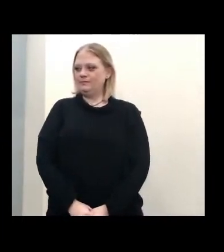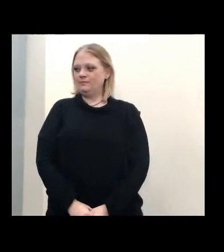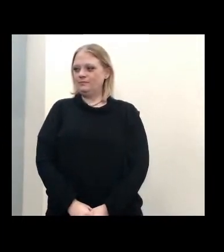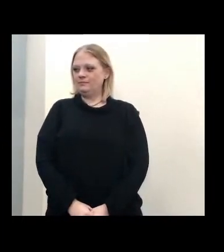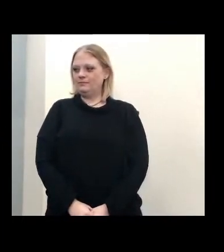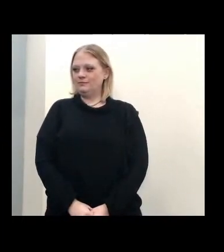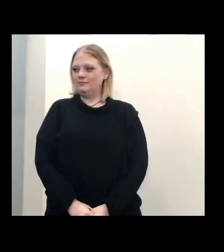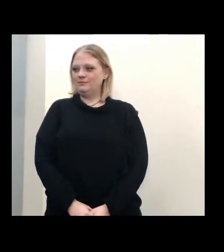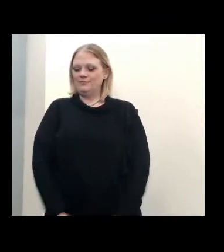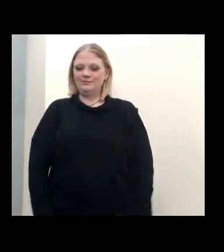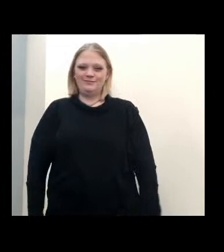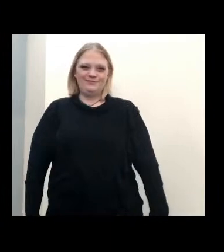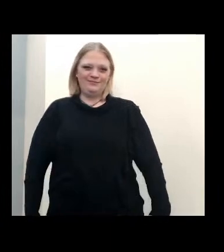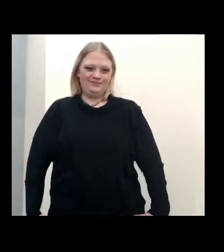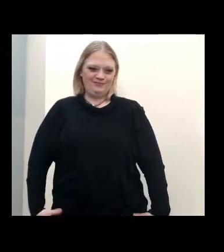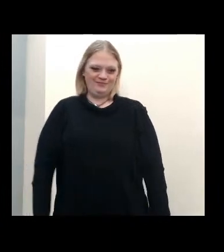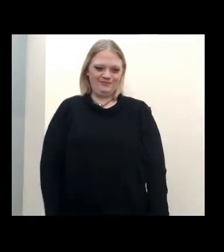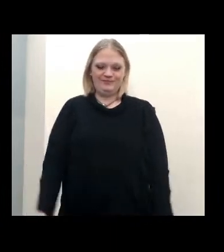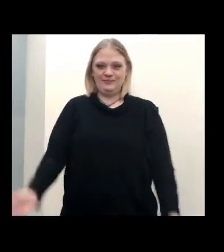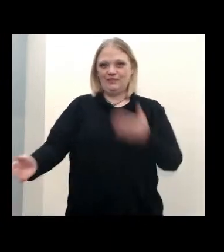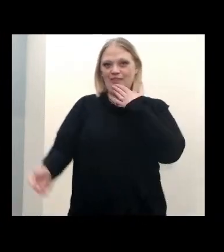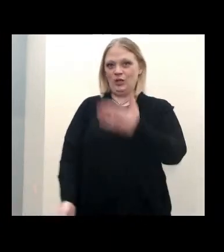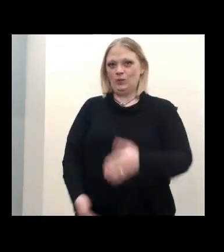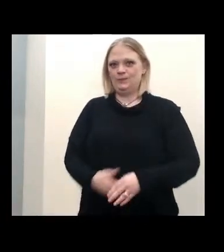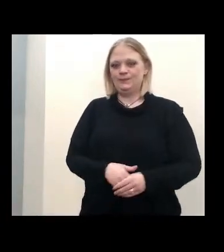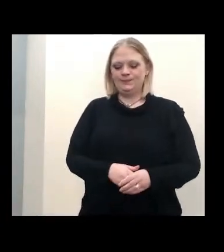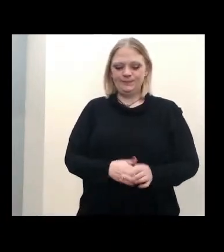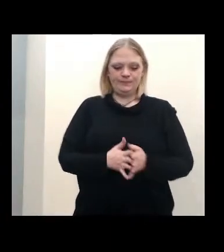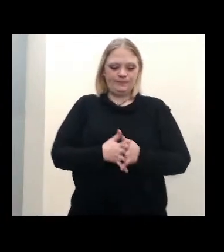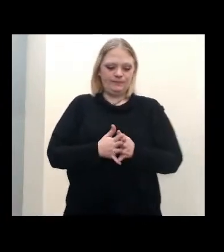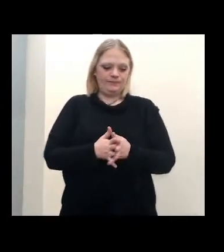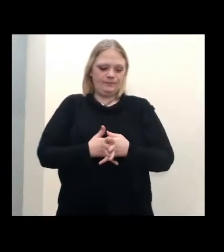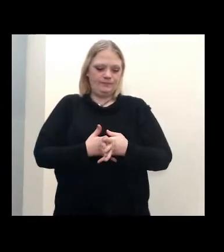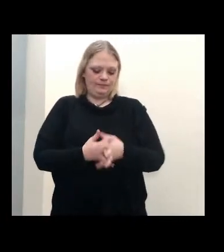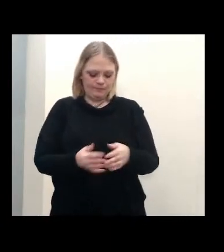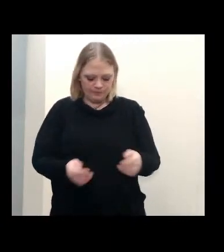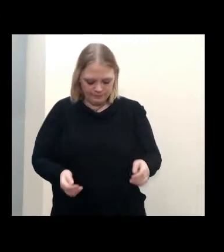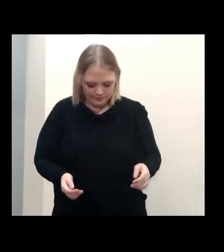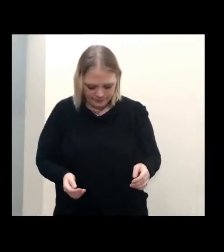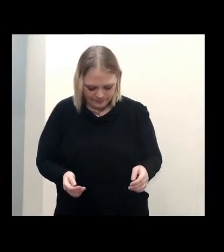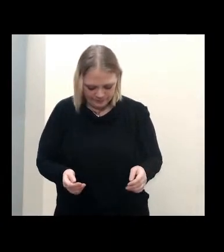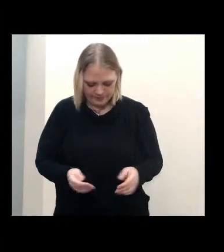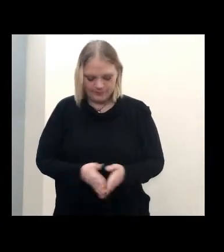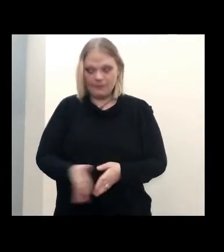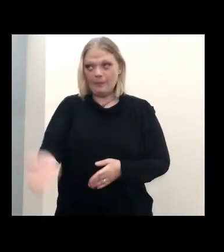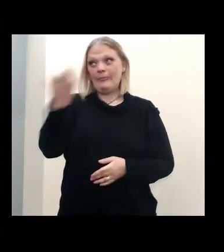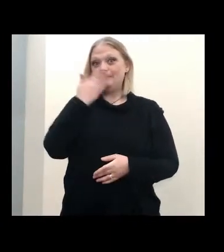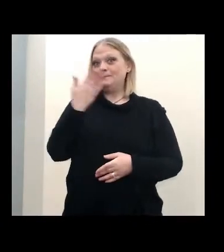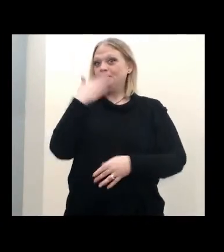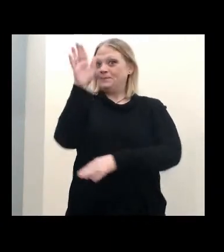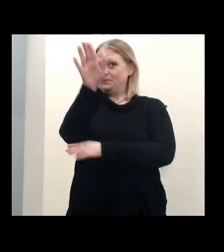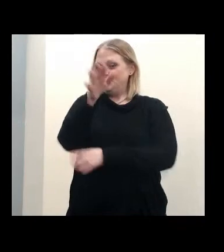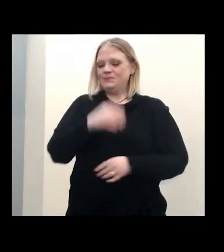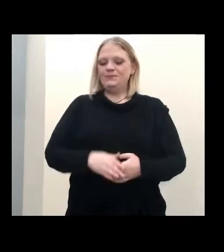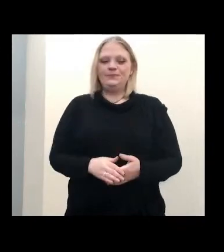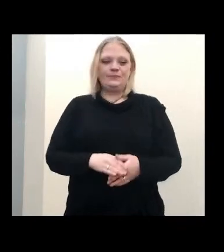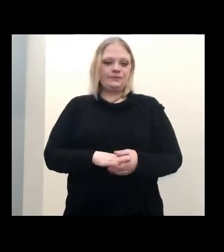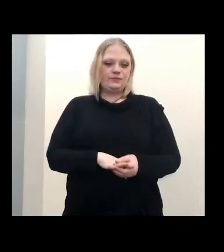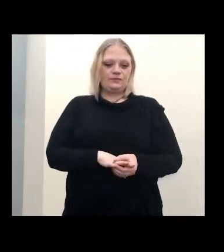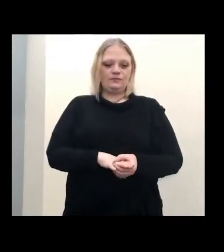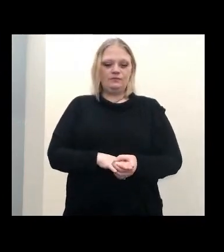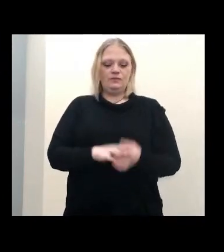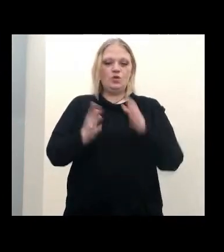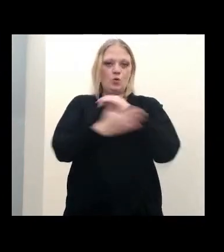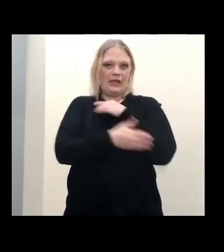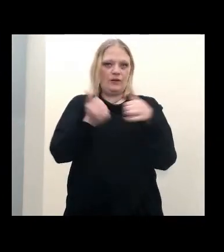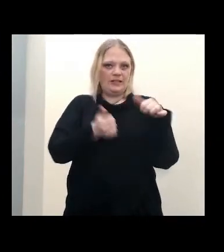Thanks. Thank you. Good afternoon. So as the county